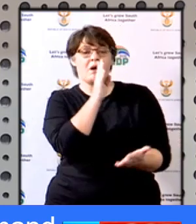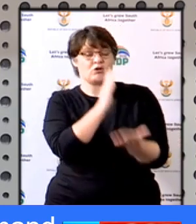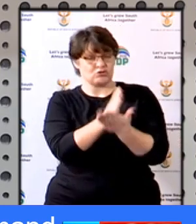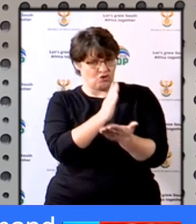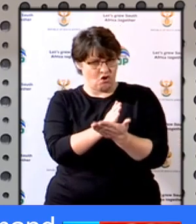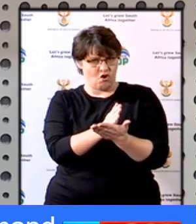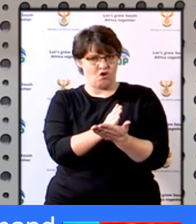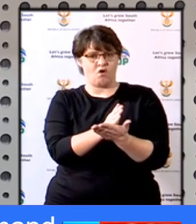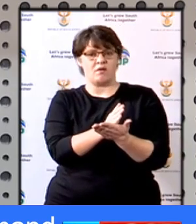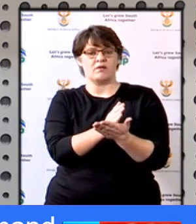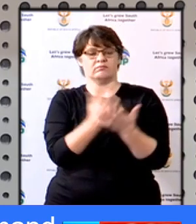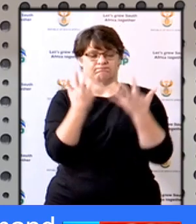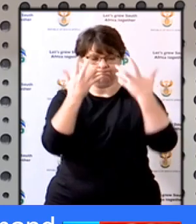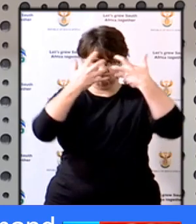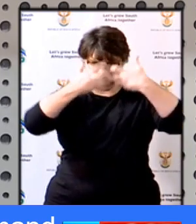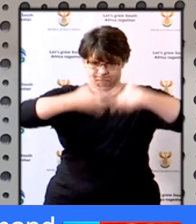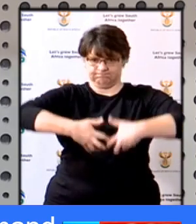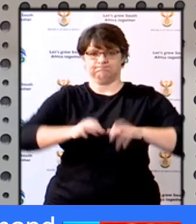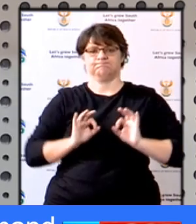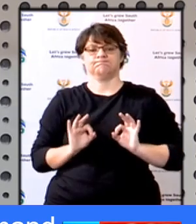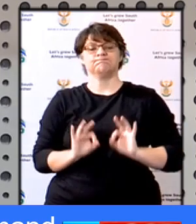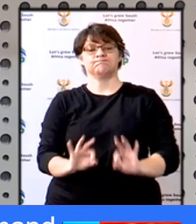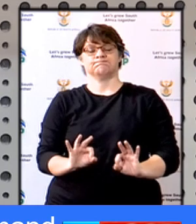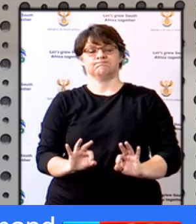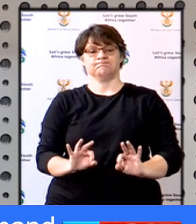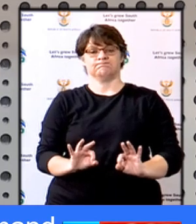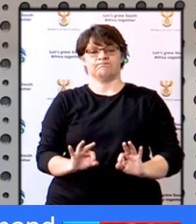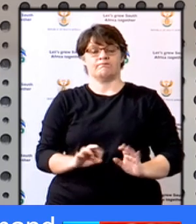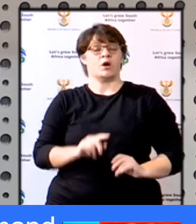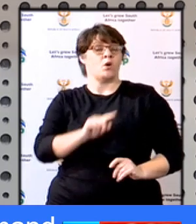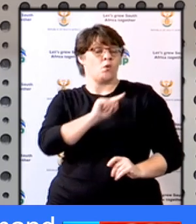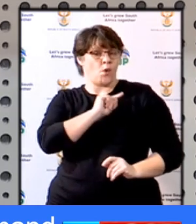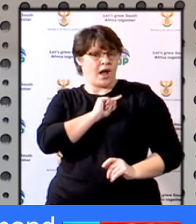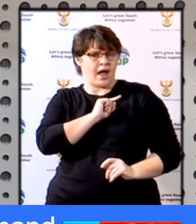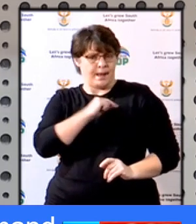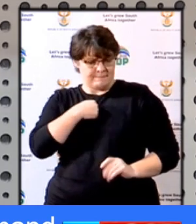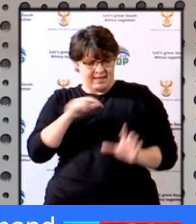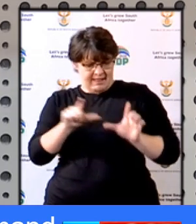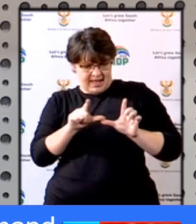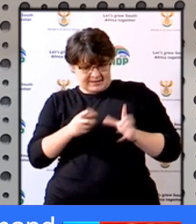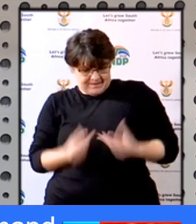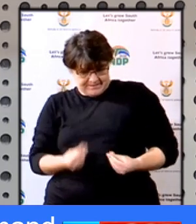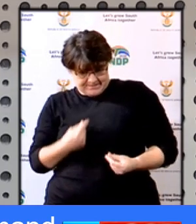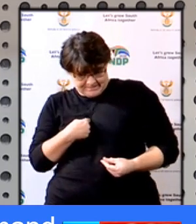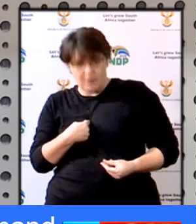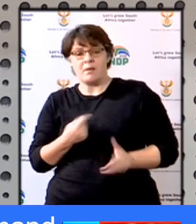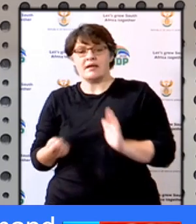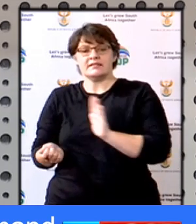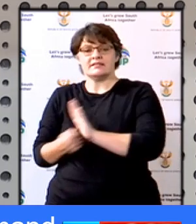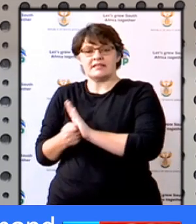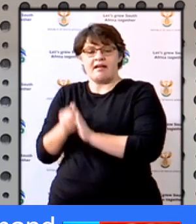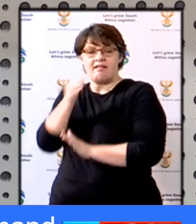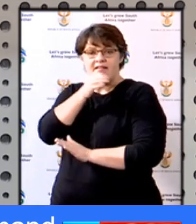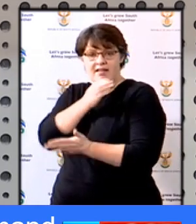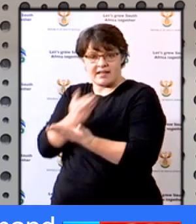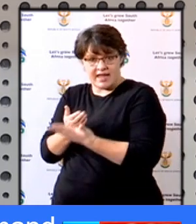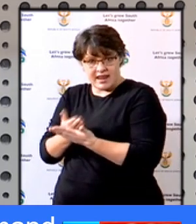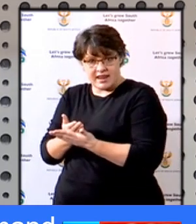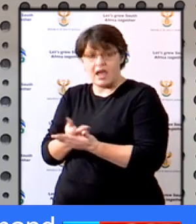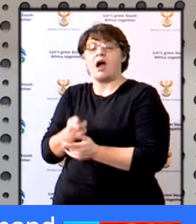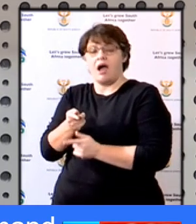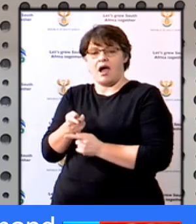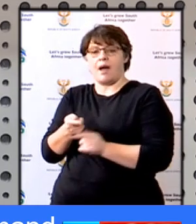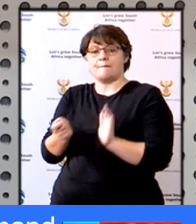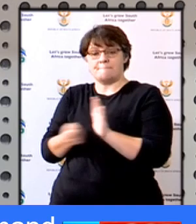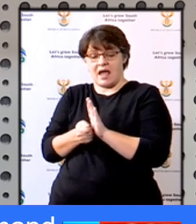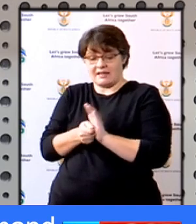there's some coordination so that those who have a license to sell alcohol for